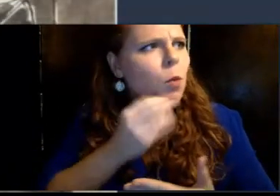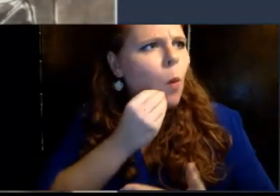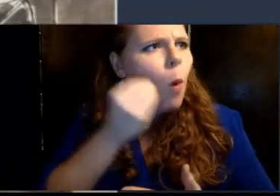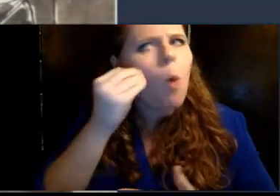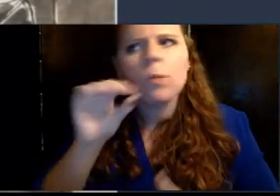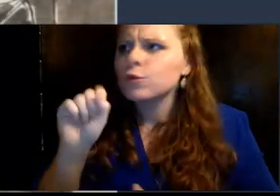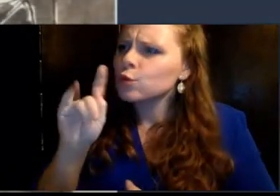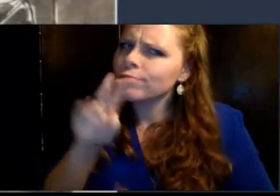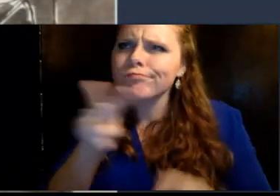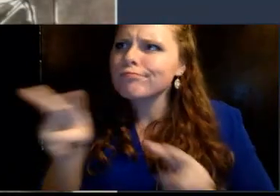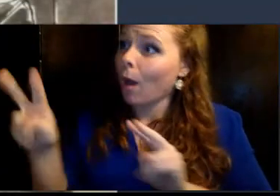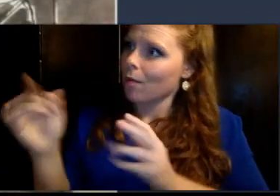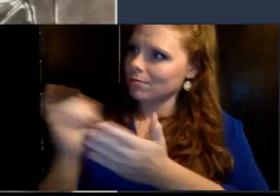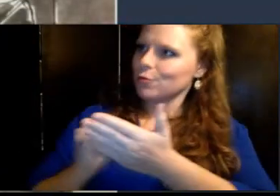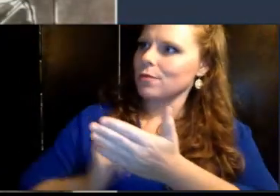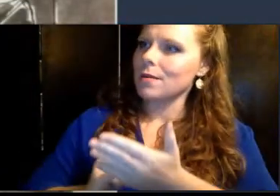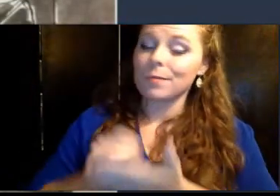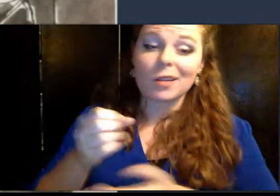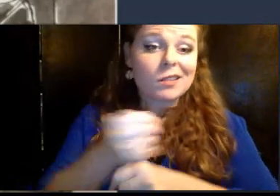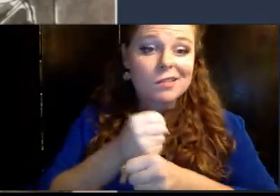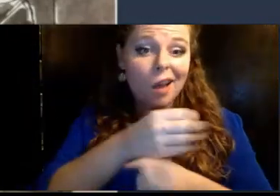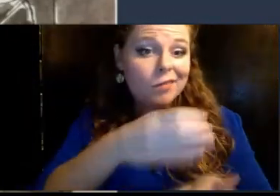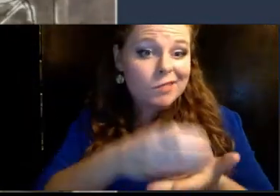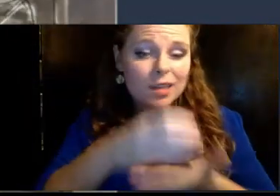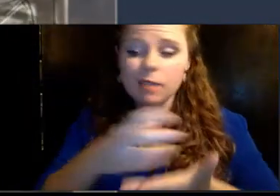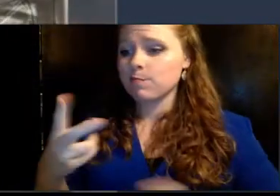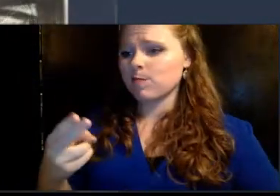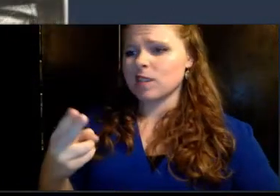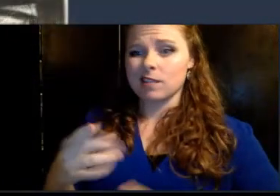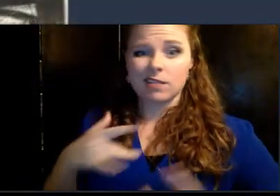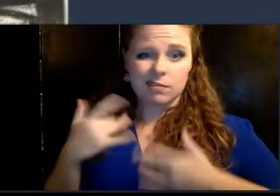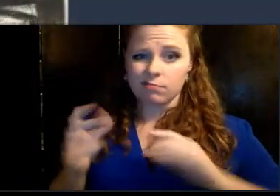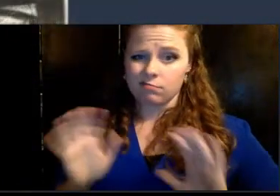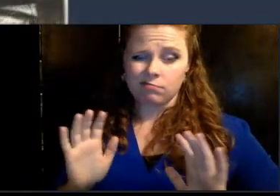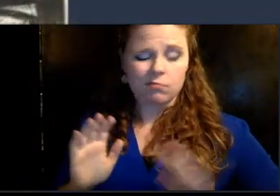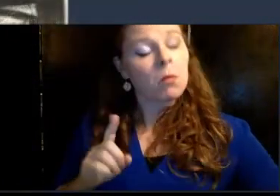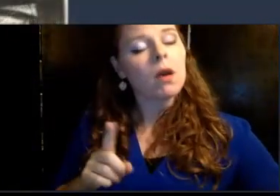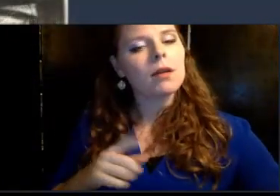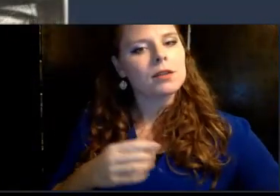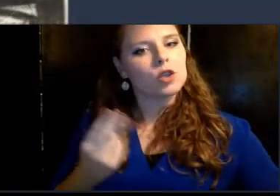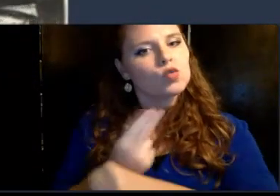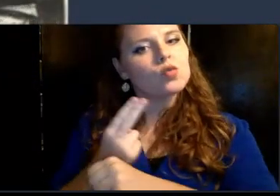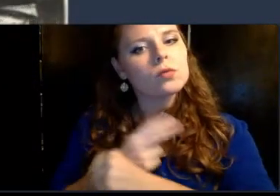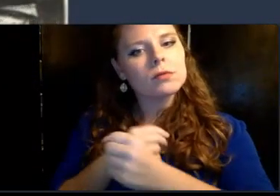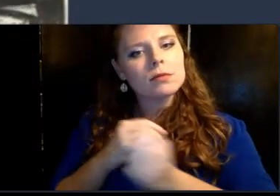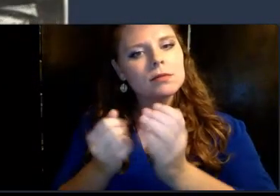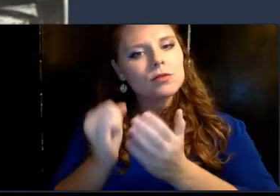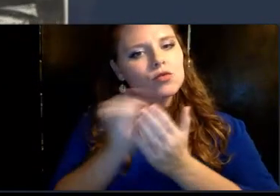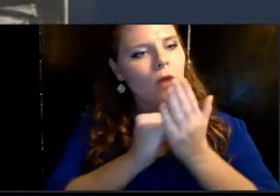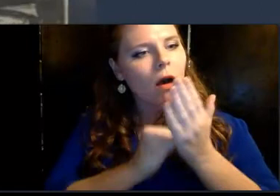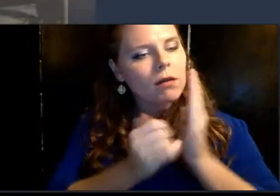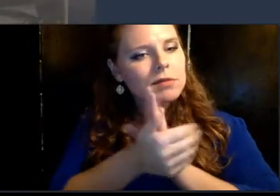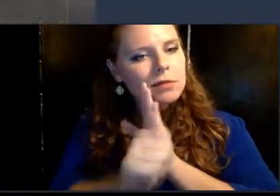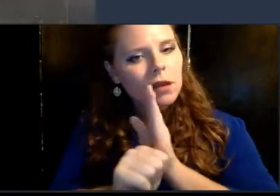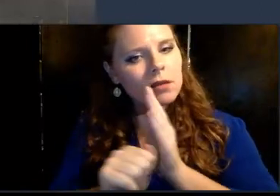to draw. Even though a coffee cup or pair of scissors do not seem that exciting, he is able to use his drawing skill to make interesting